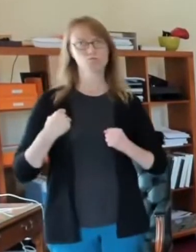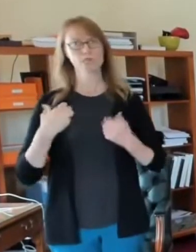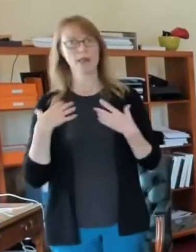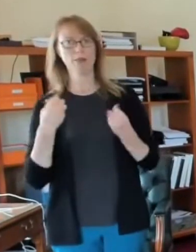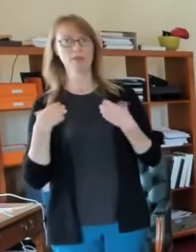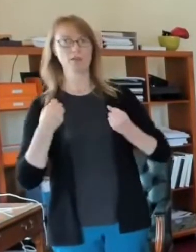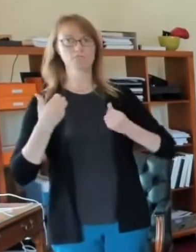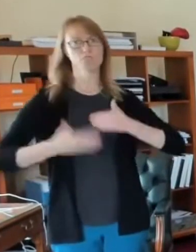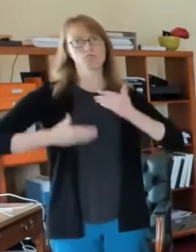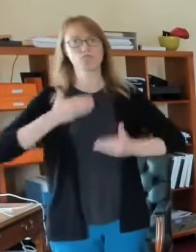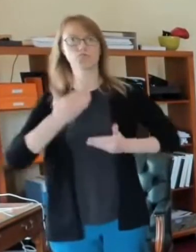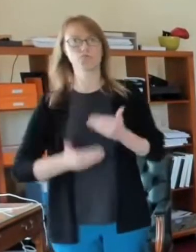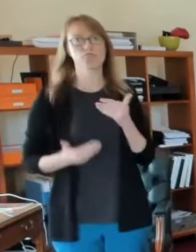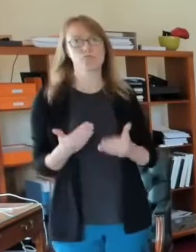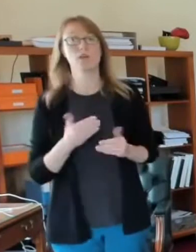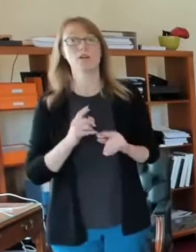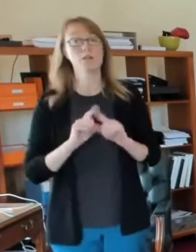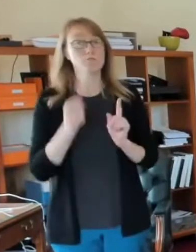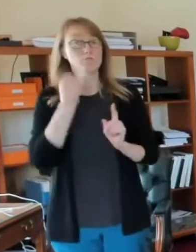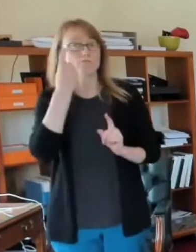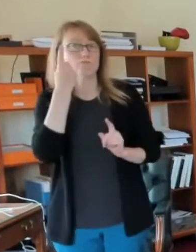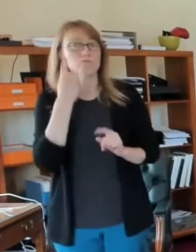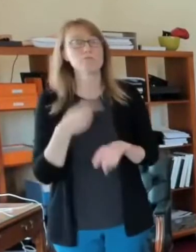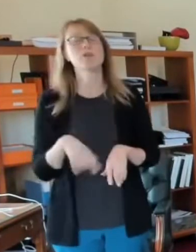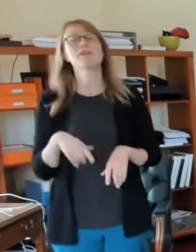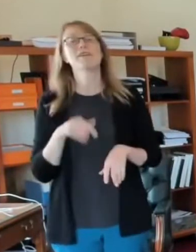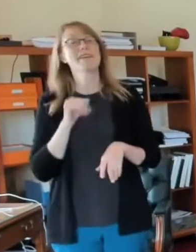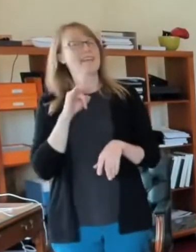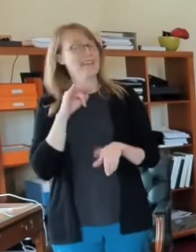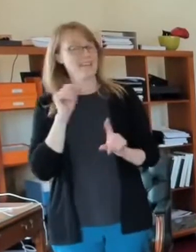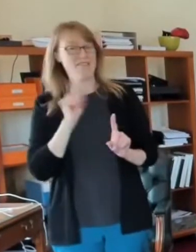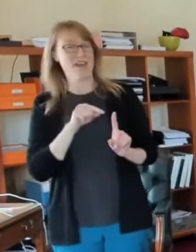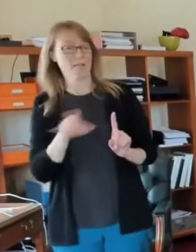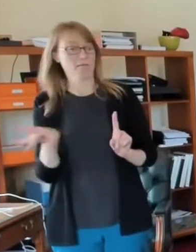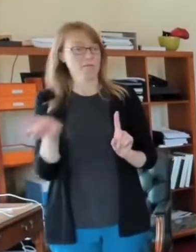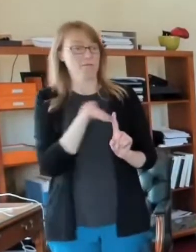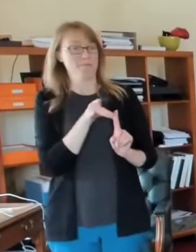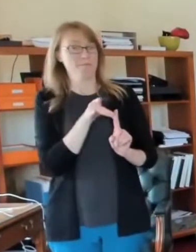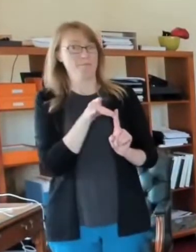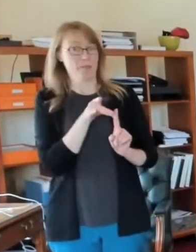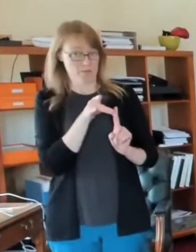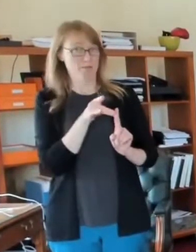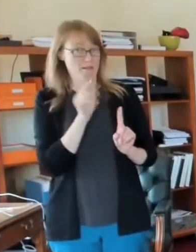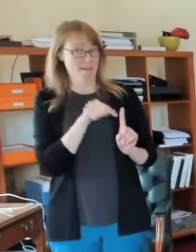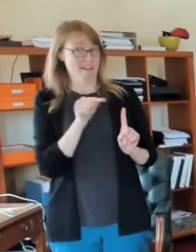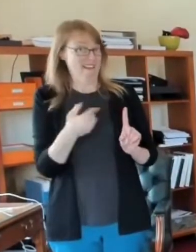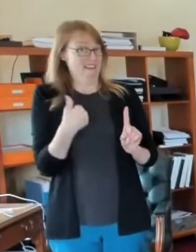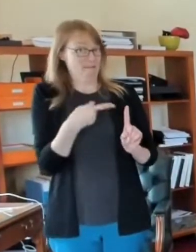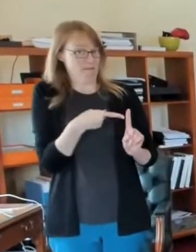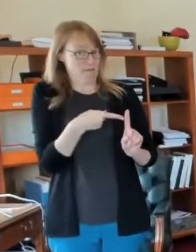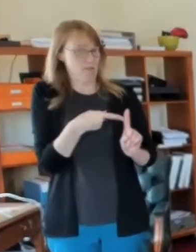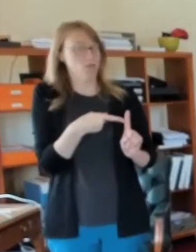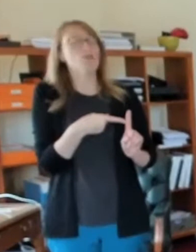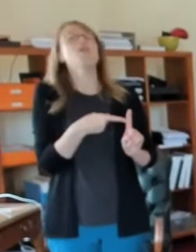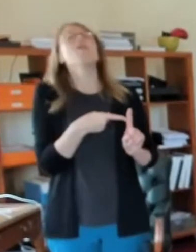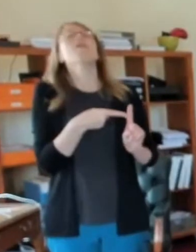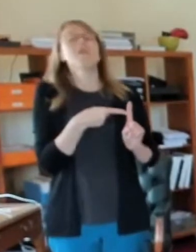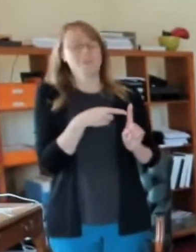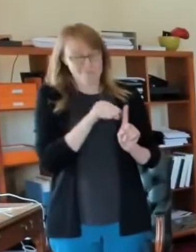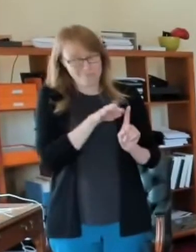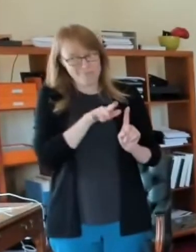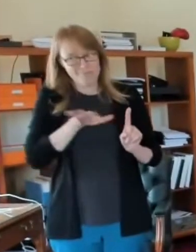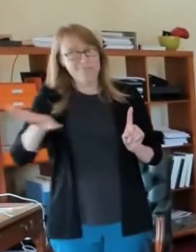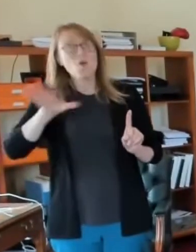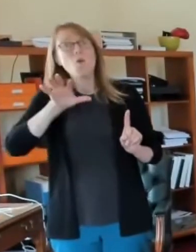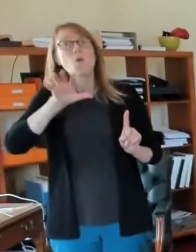are positive, they can spread it to older people. So very important that everybody